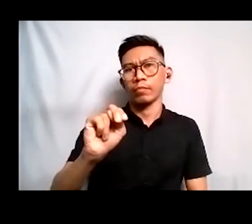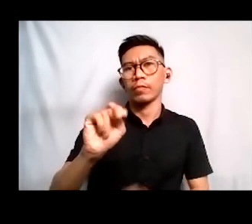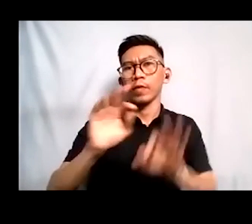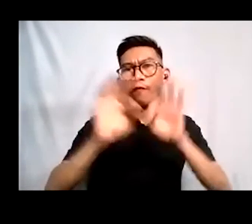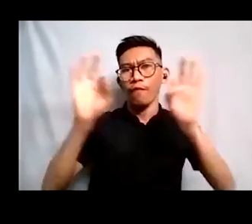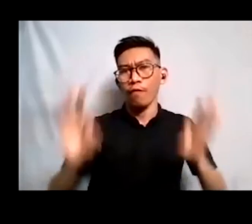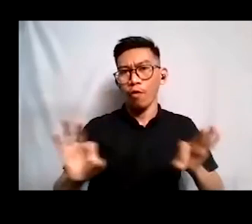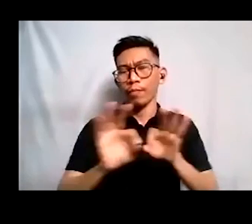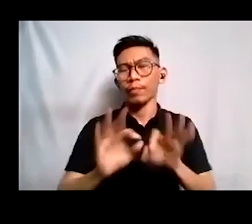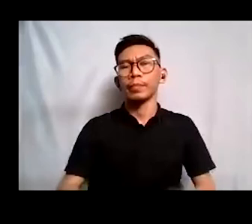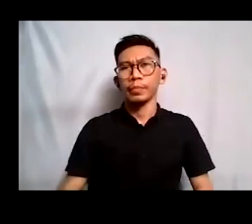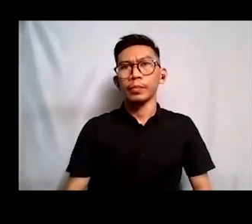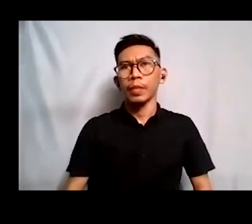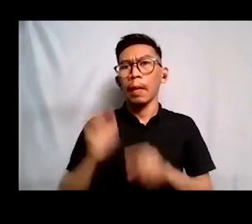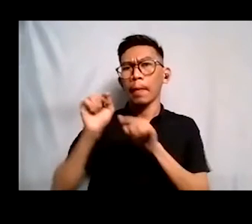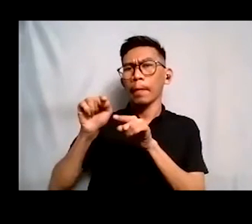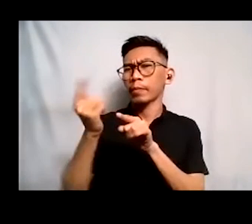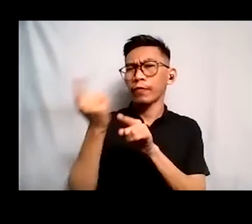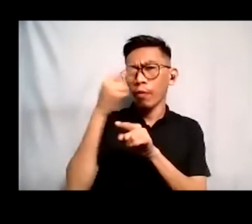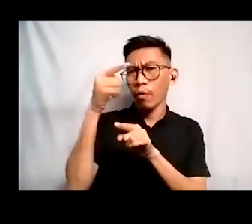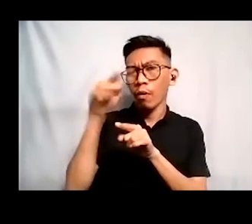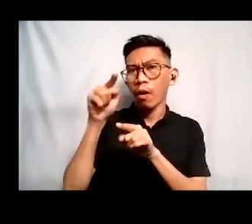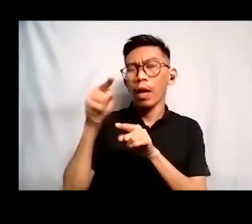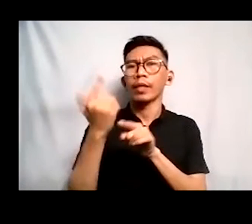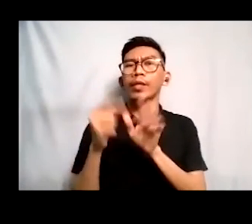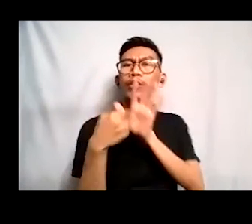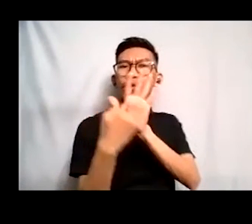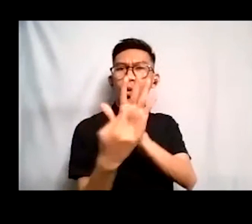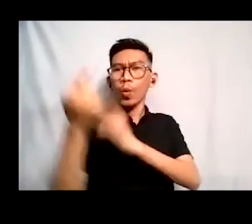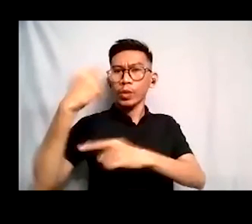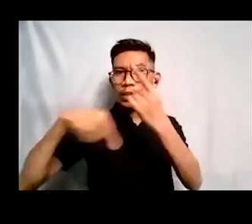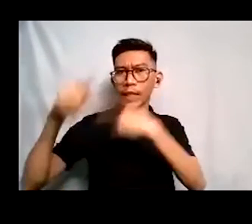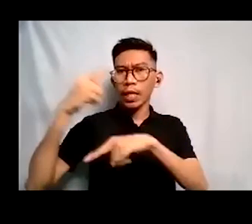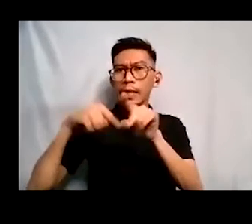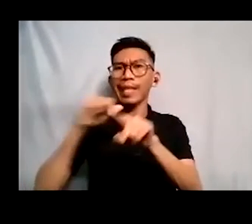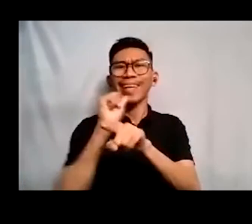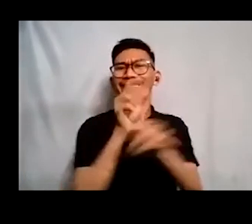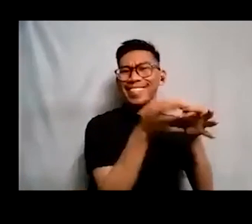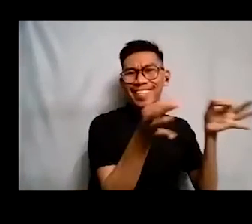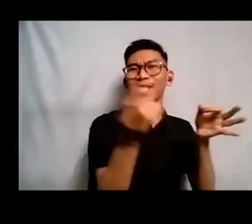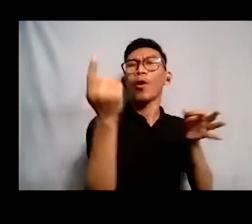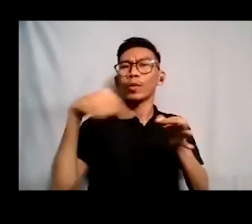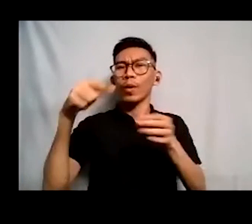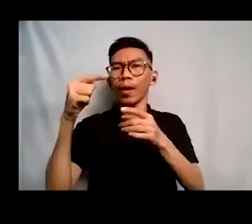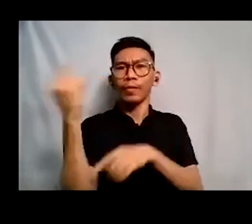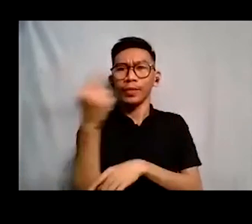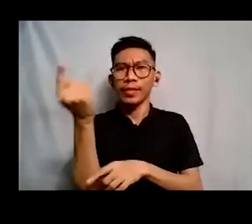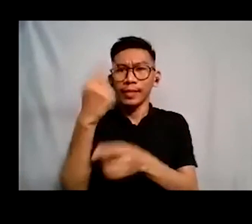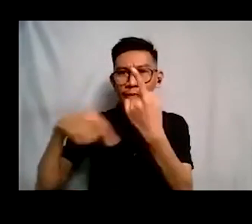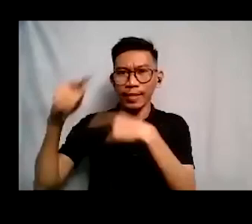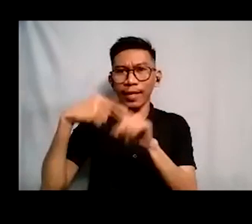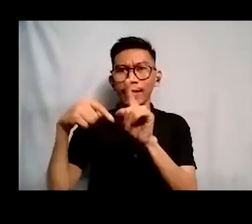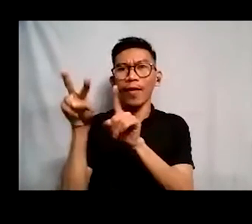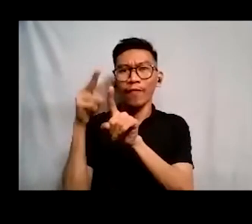citation. That means a form when you just show the sign, not in the sentence, but just show the sign vocabulary. I think some of